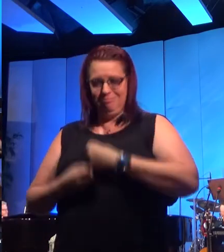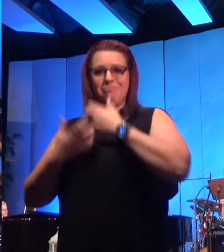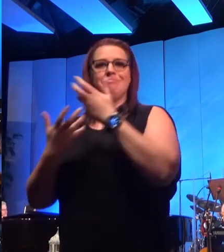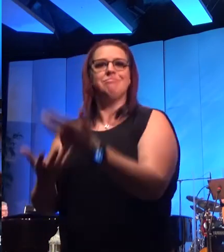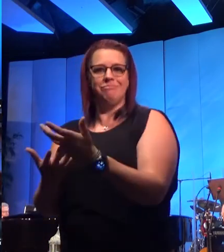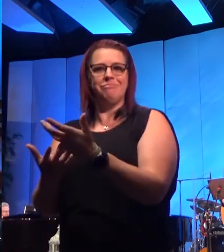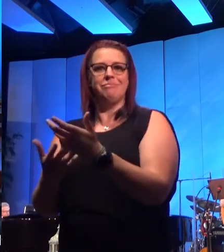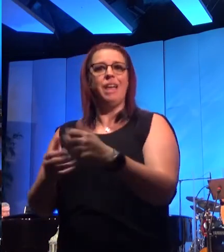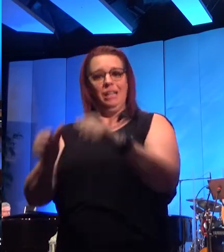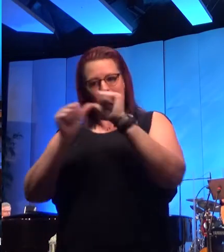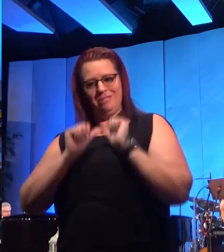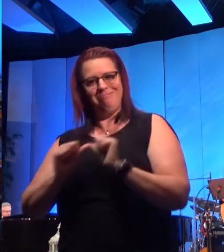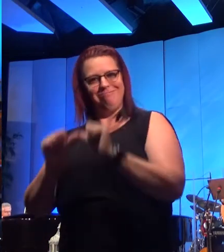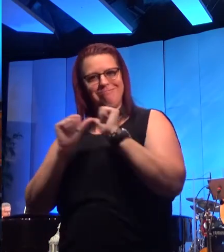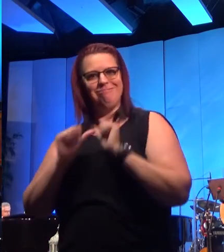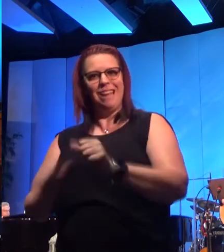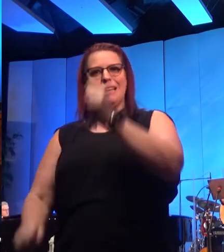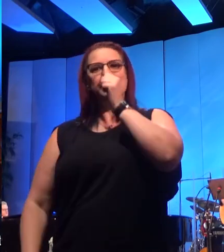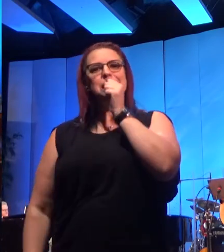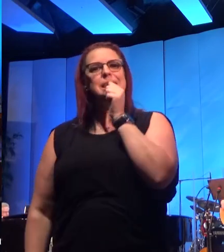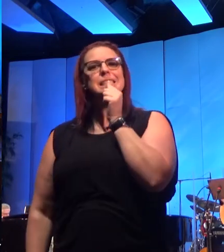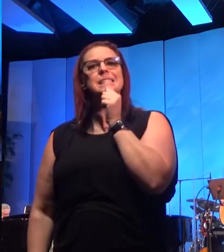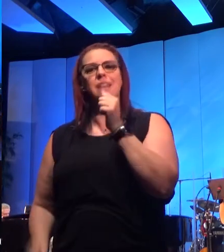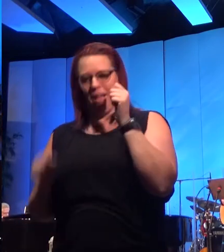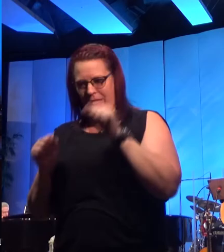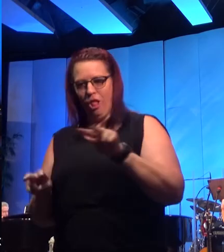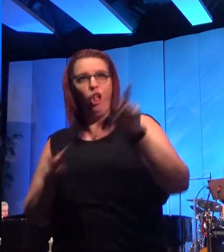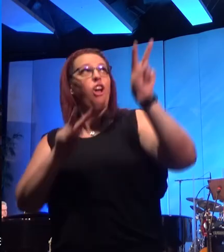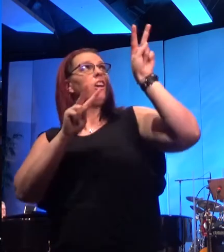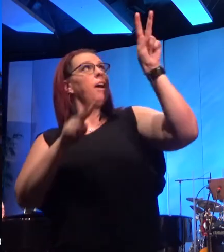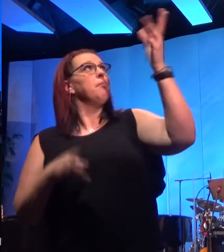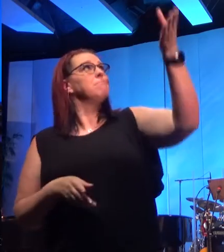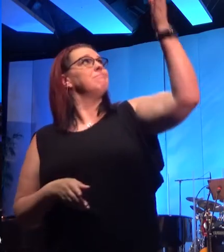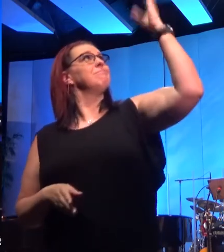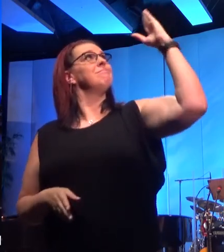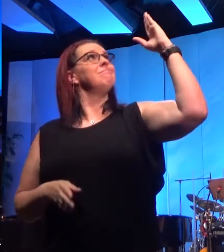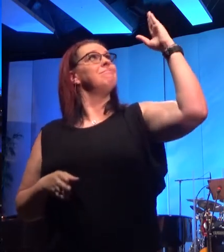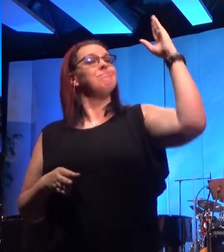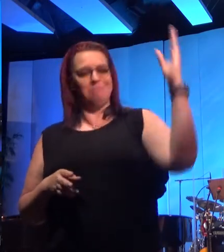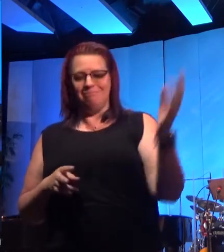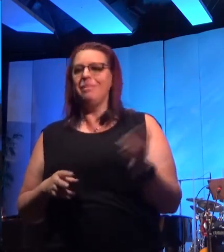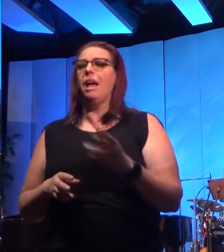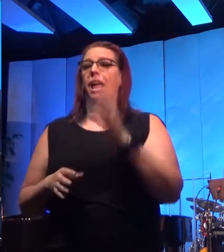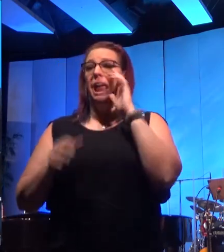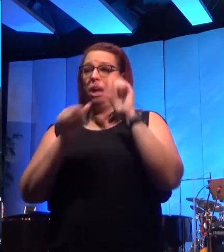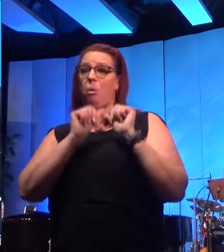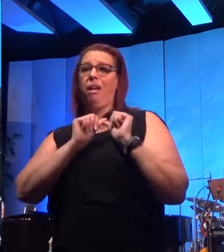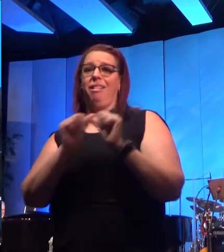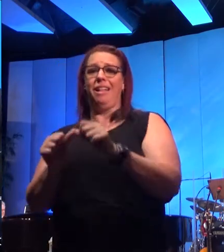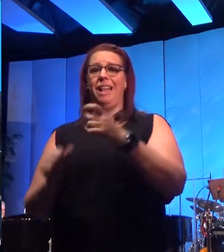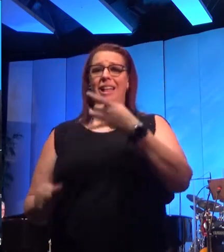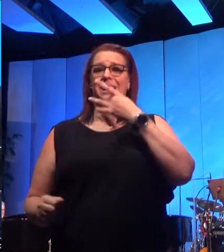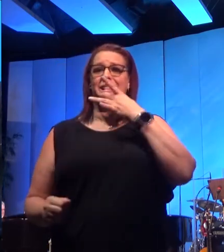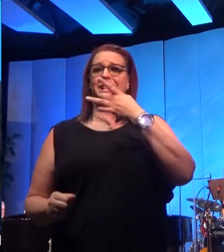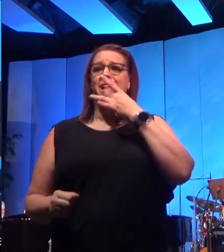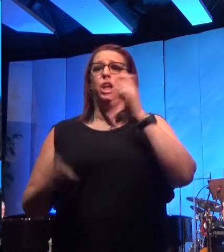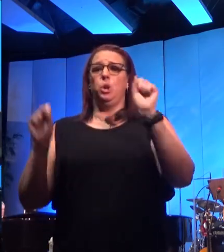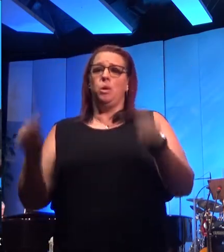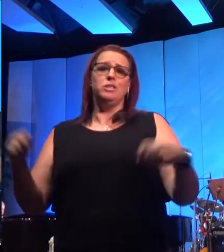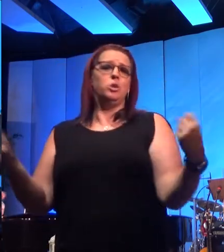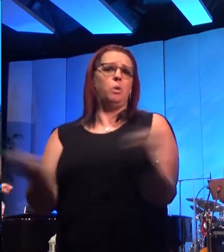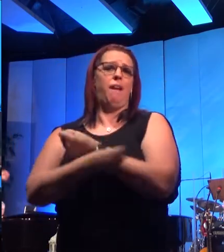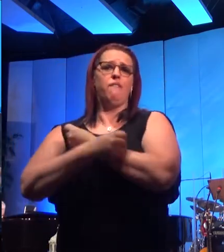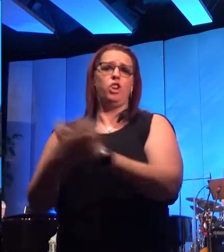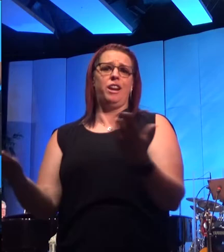So just hold tight, fix you right. I'm the one who holds you right. There's nothing you can't do.